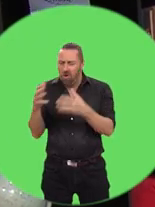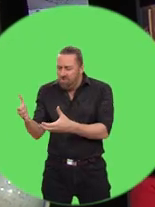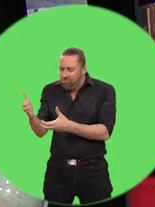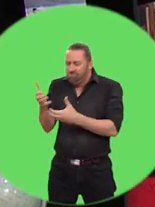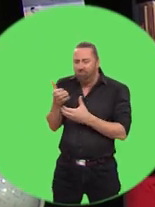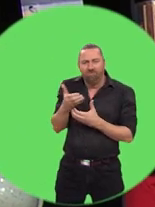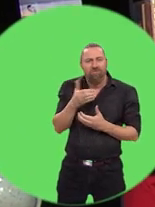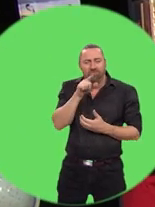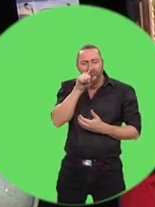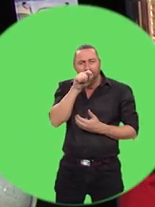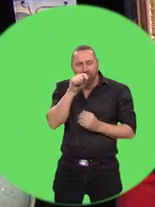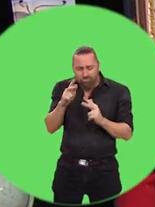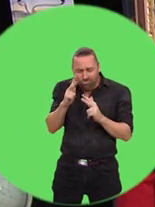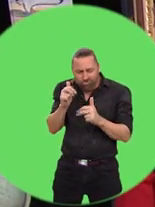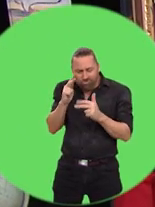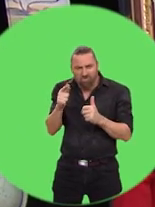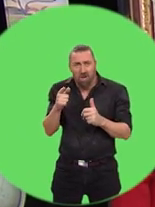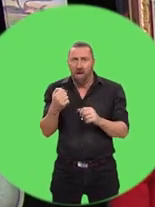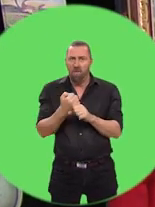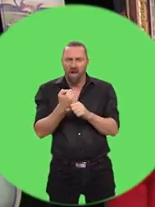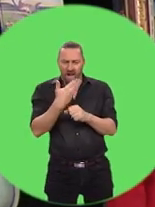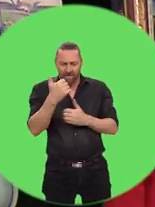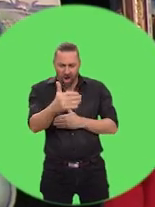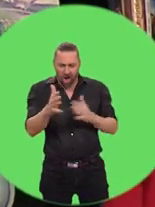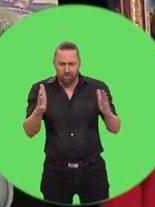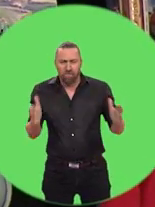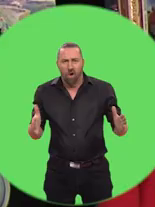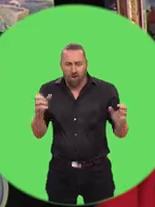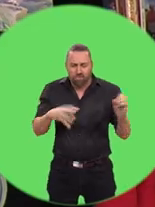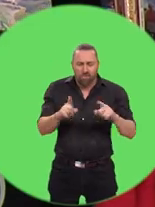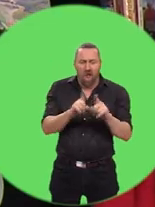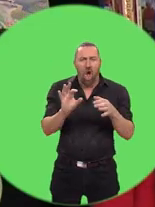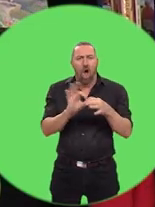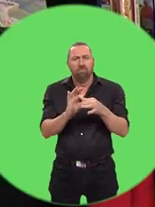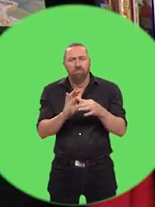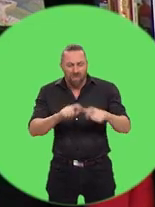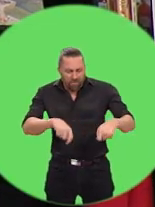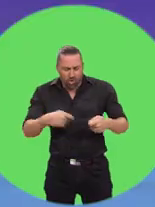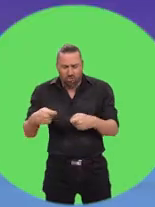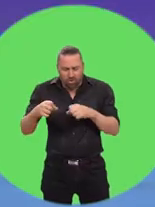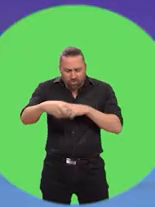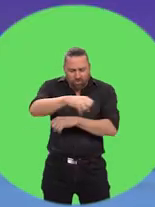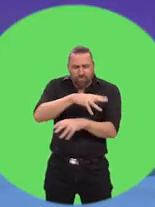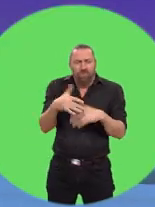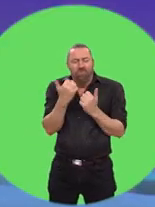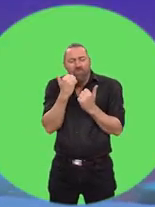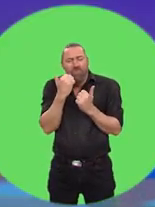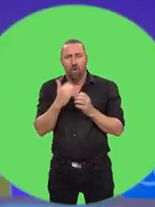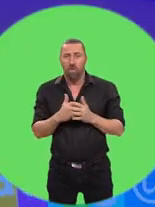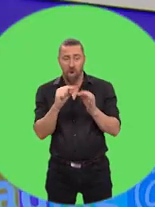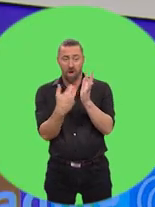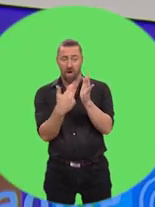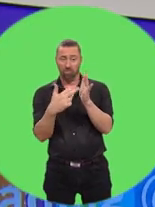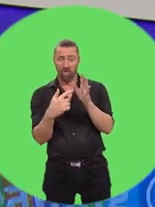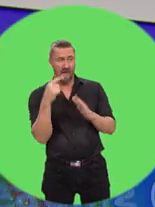little Scragpie? They even made her a warm home out of a cardboard box and some old socks. Well, Brianna's